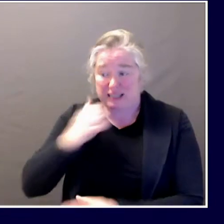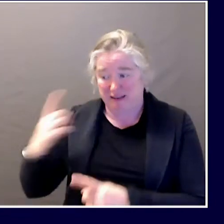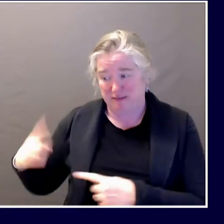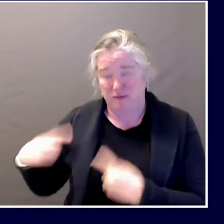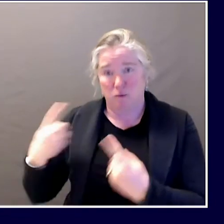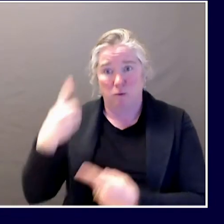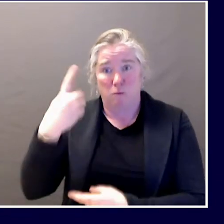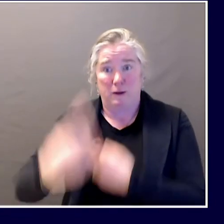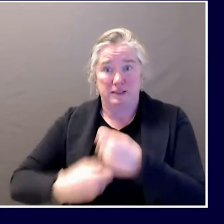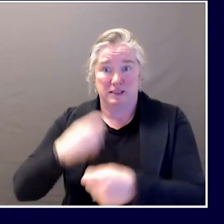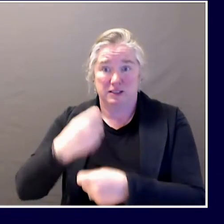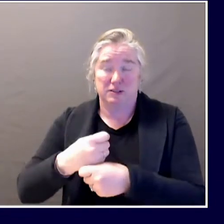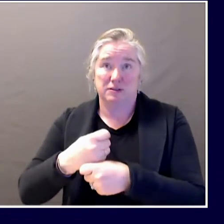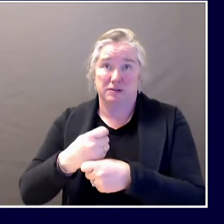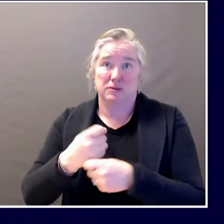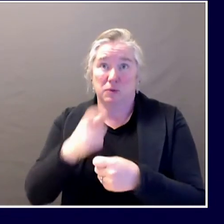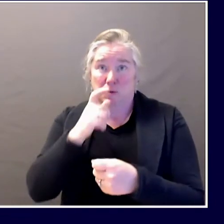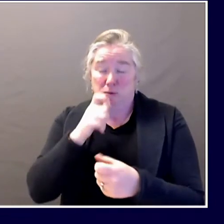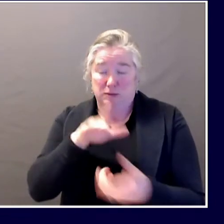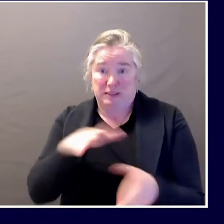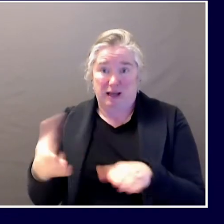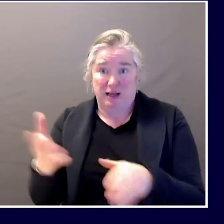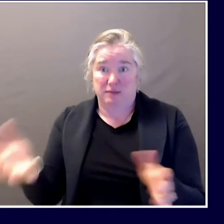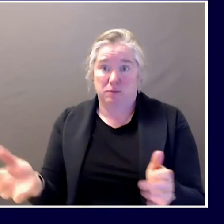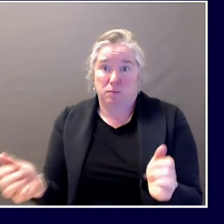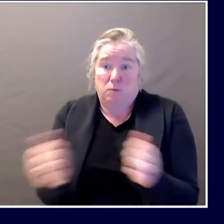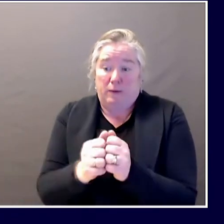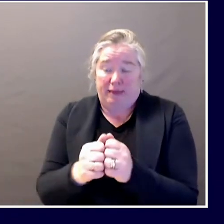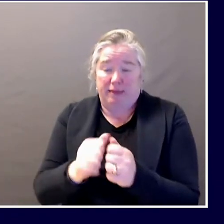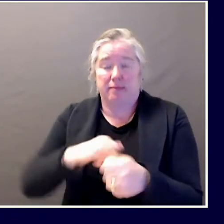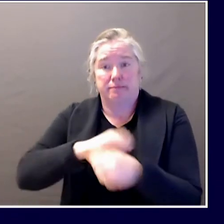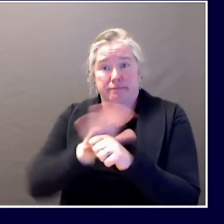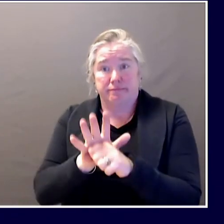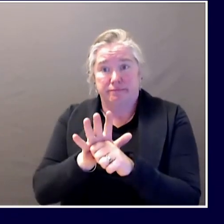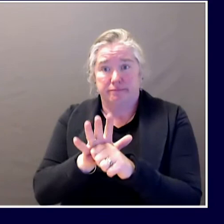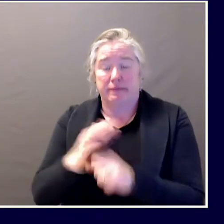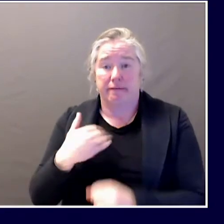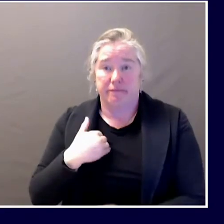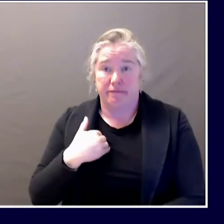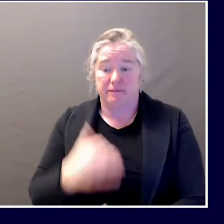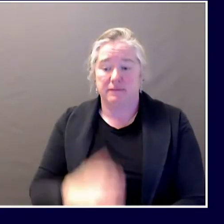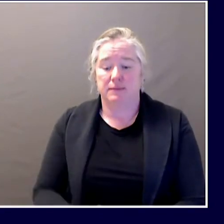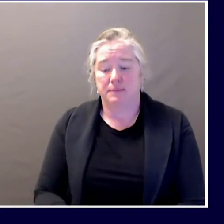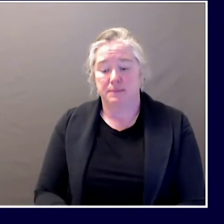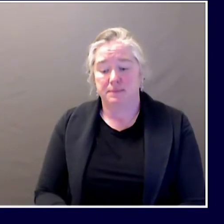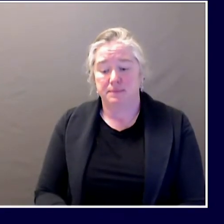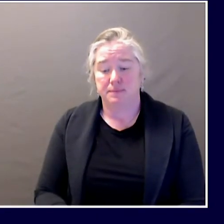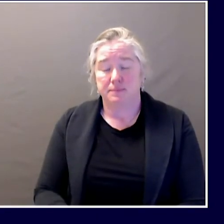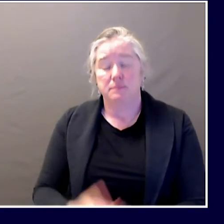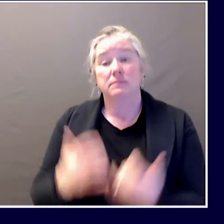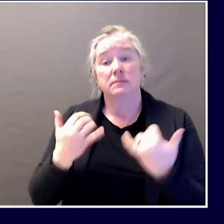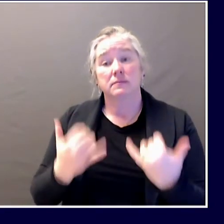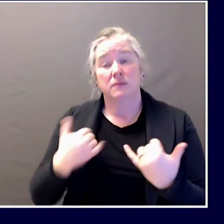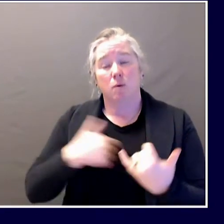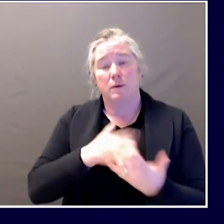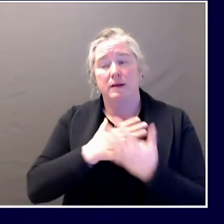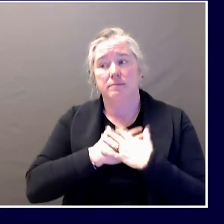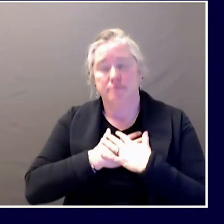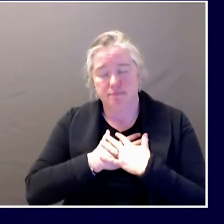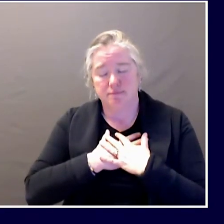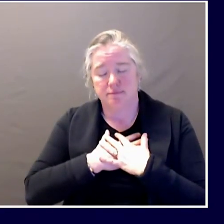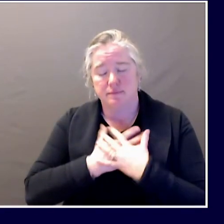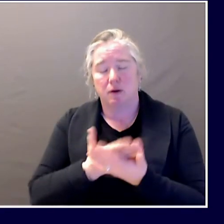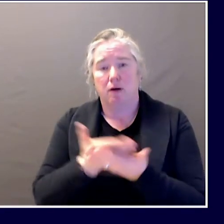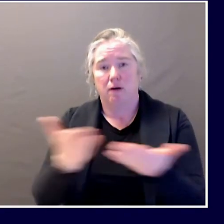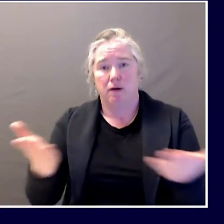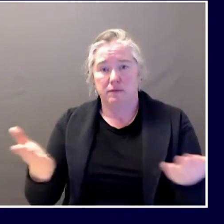with and died with COVID-19. We'd like to take a moment to offer our deepest condolences to all of